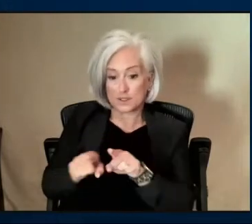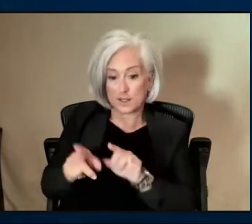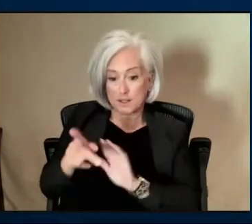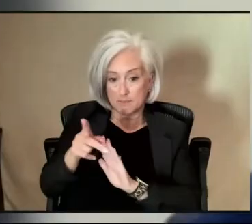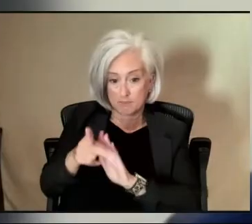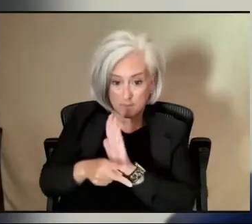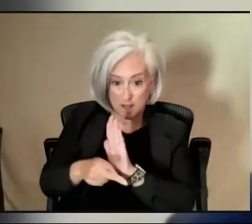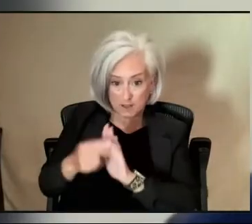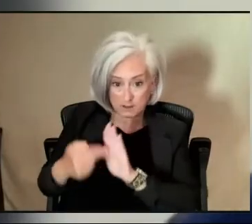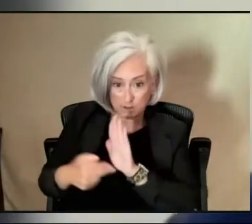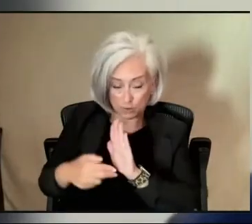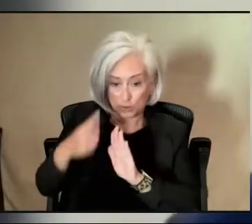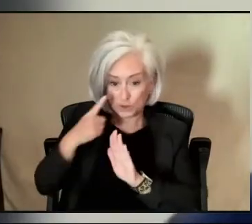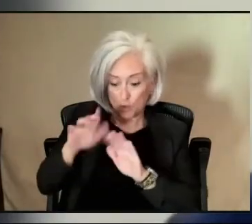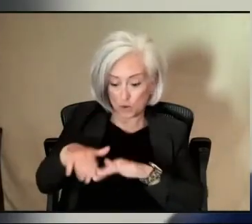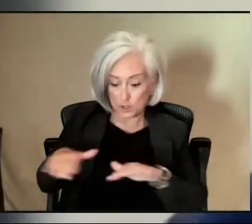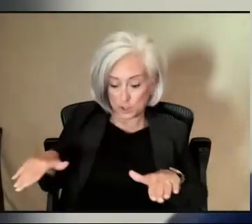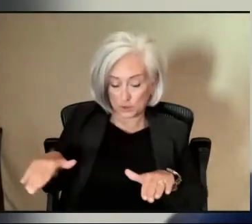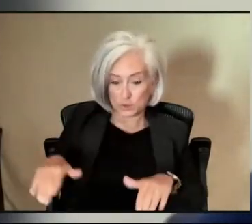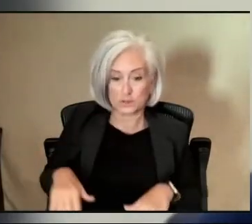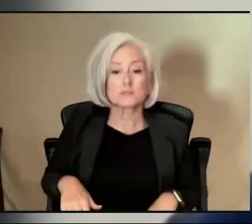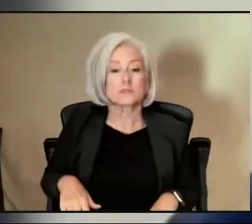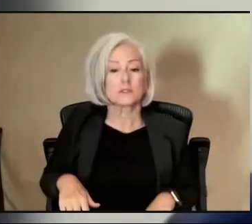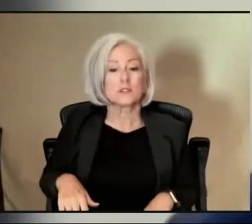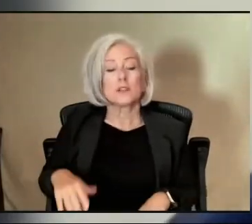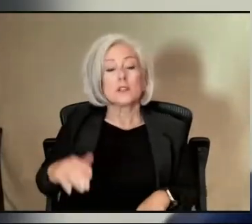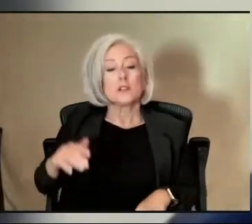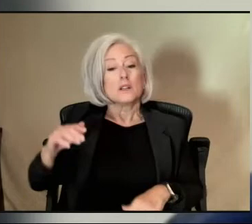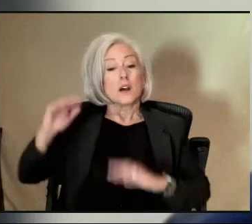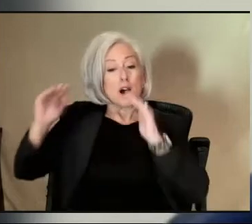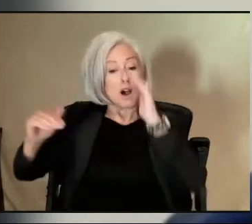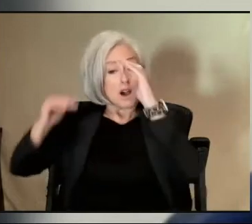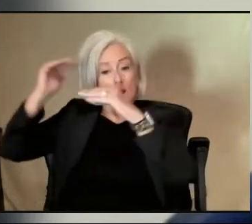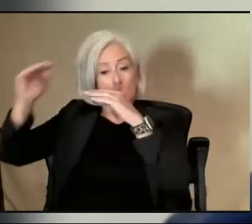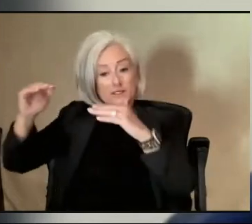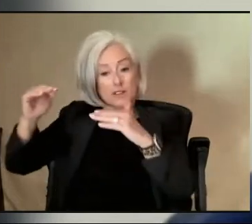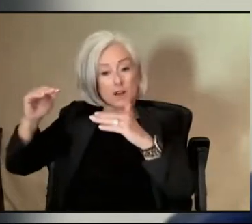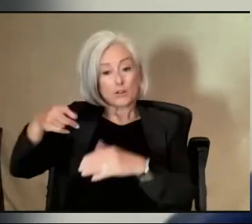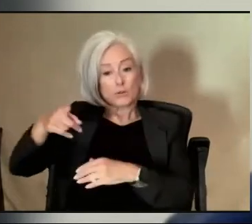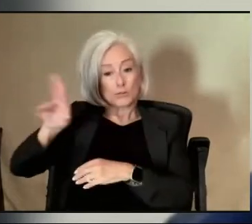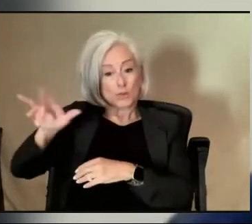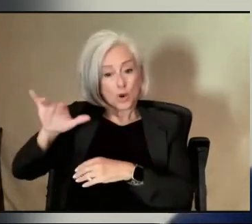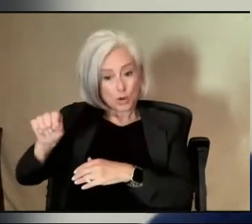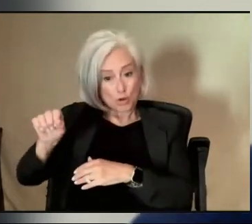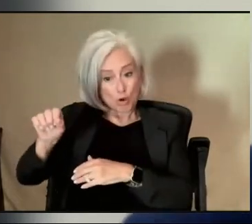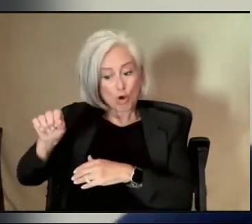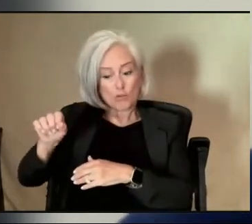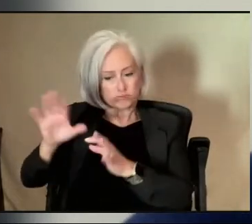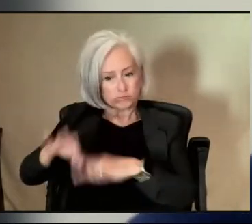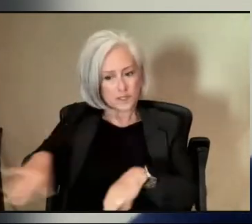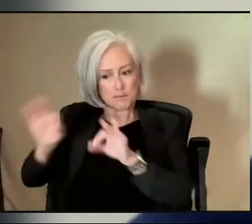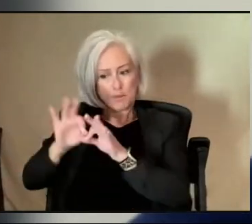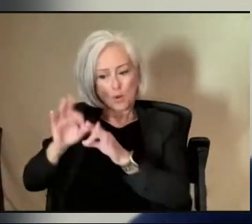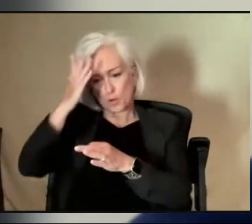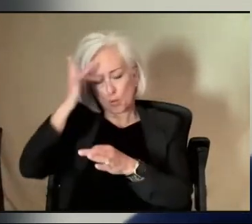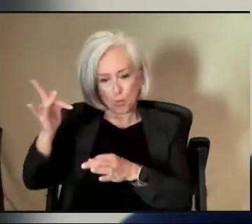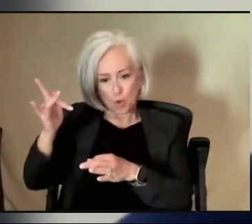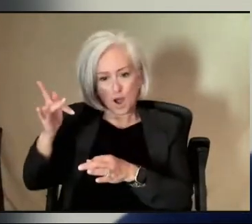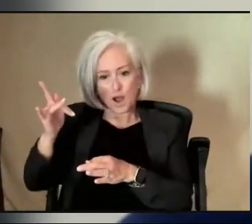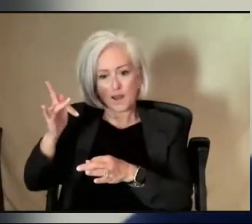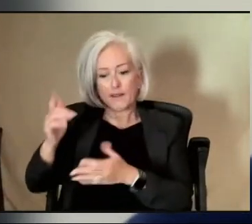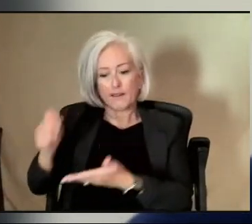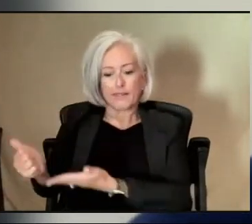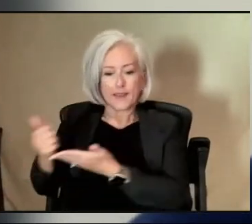Well, the protocols in adults are important because they set the stage for the pediatric protocols. The pediatric protocols are